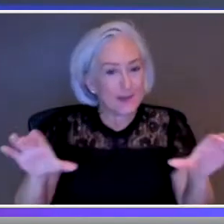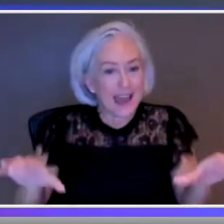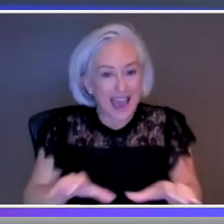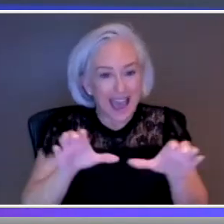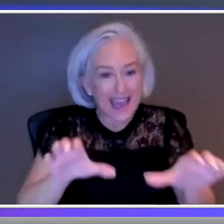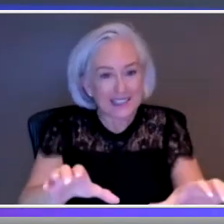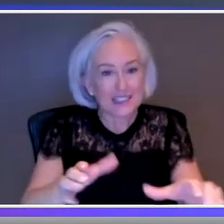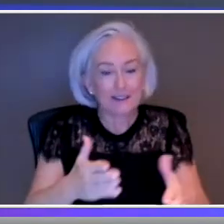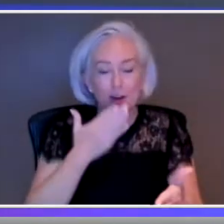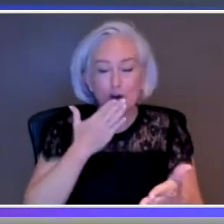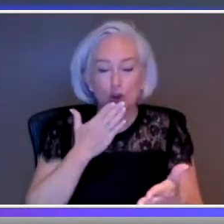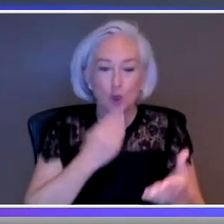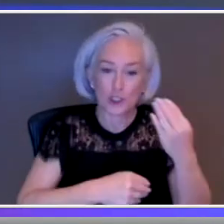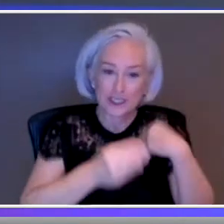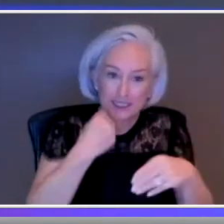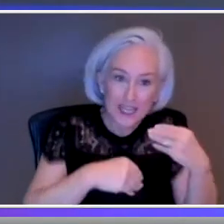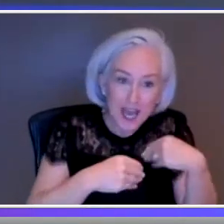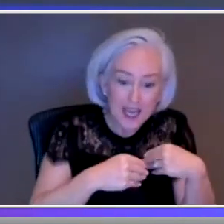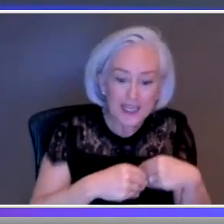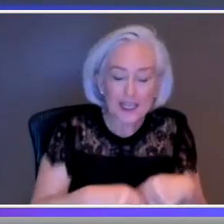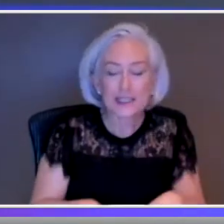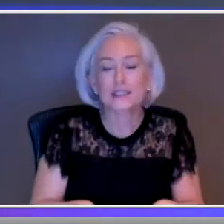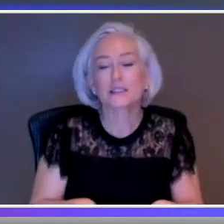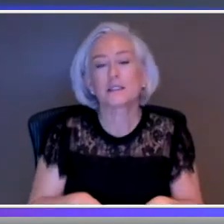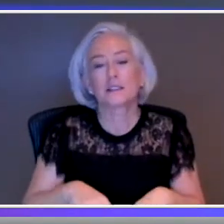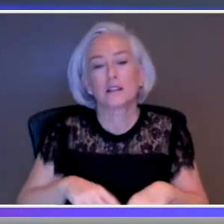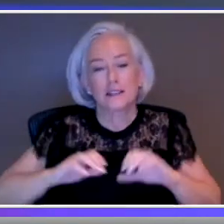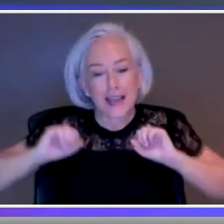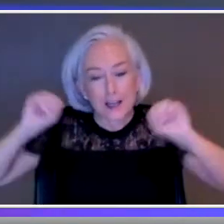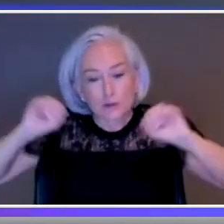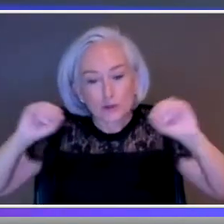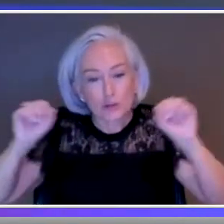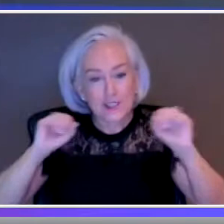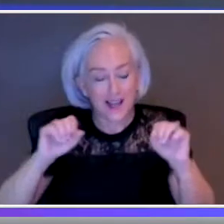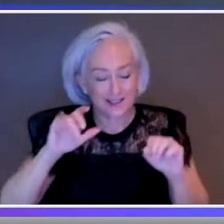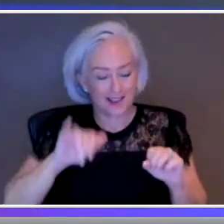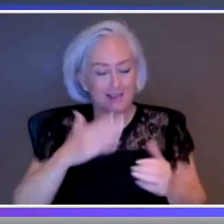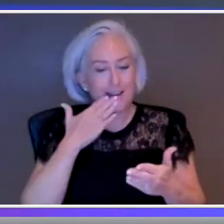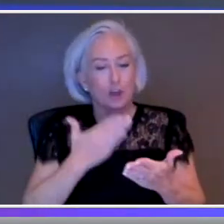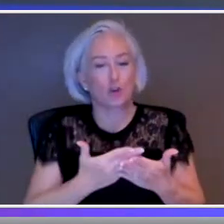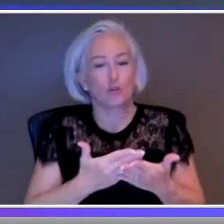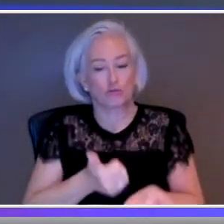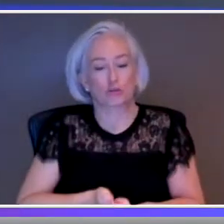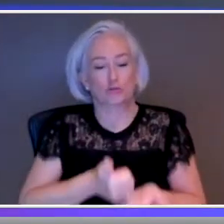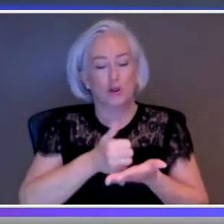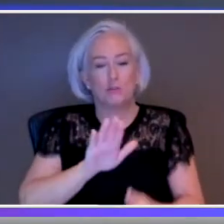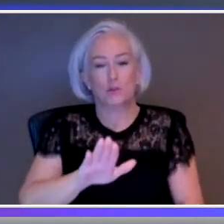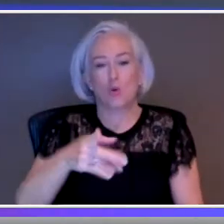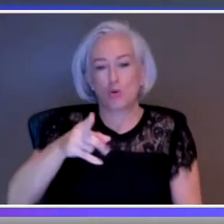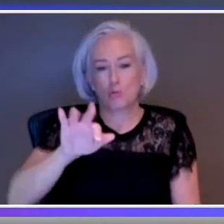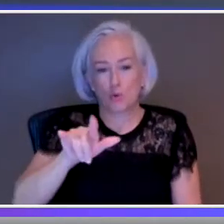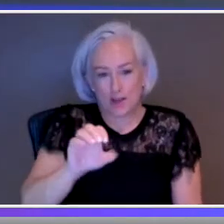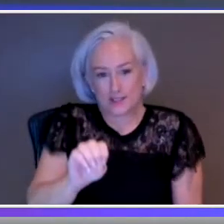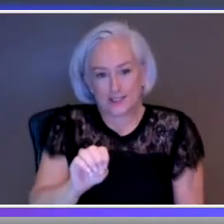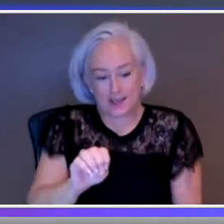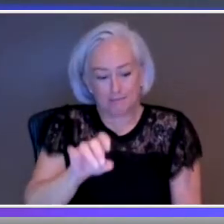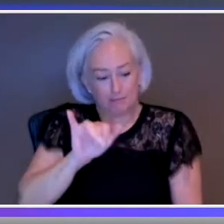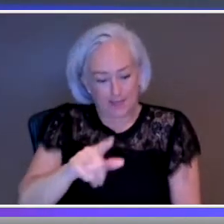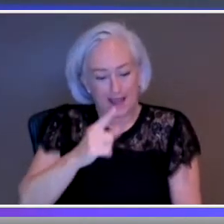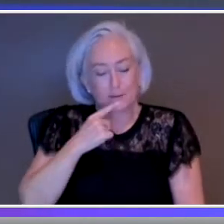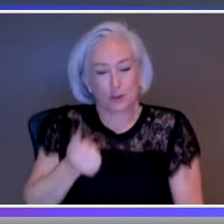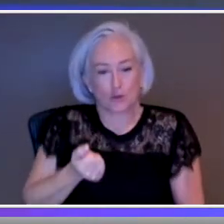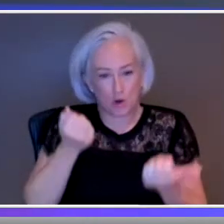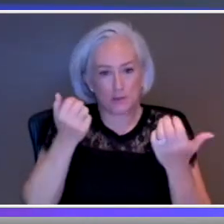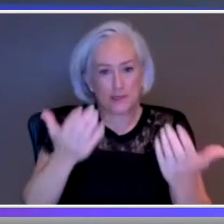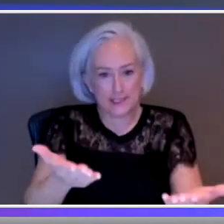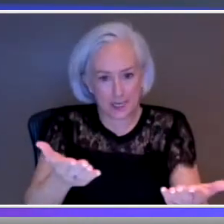for the prostate. And so just as a general health thing that we know so far, that's what we recommend to try to prevent it that way, but it